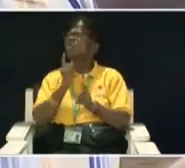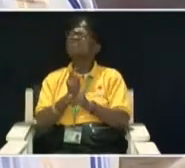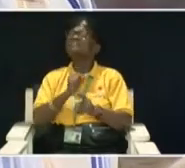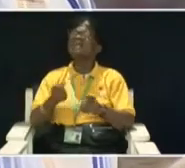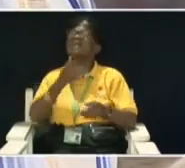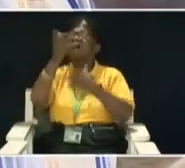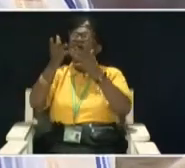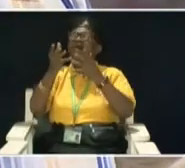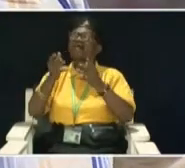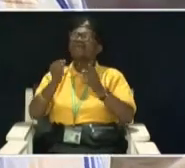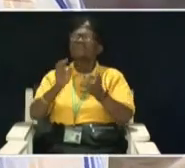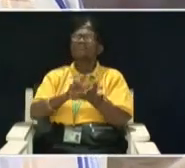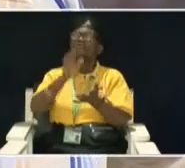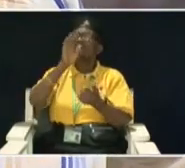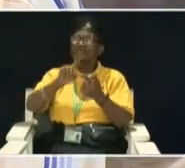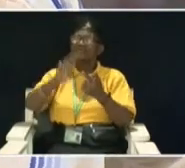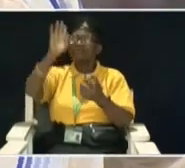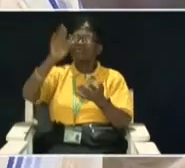name.